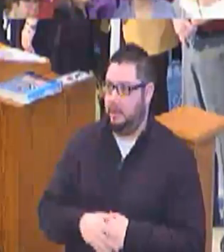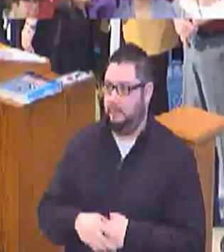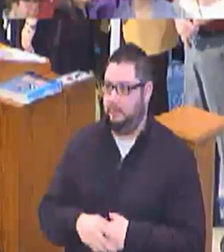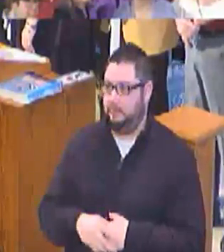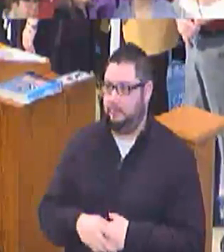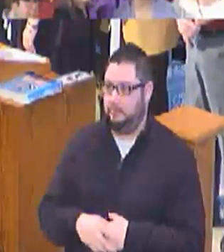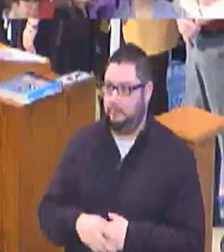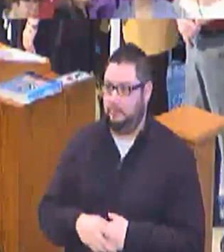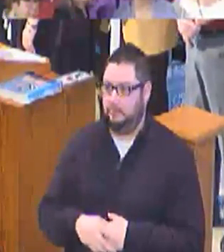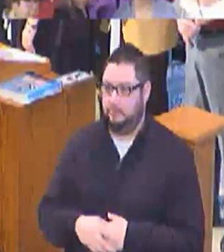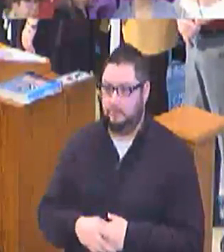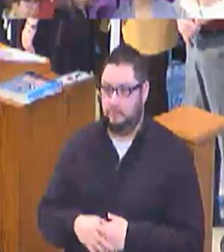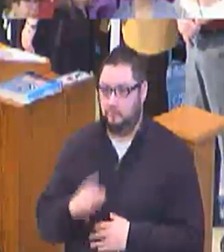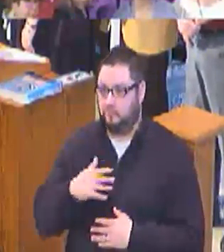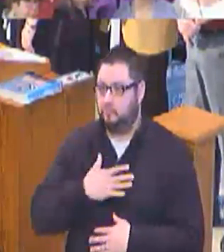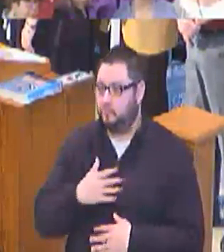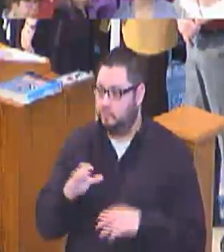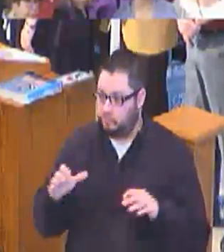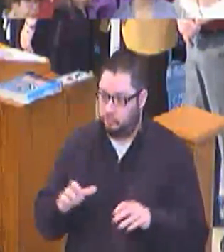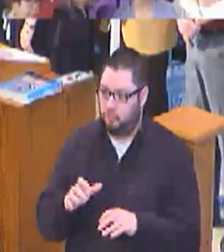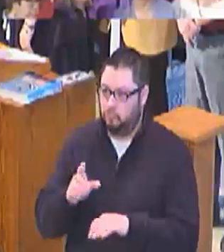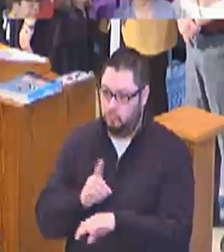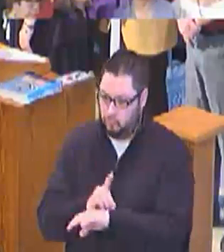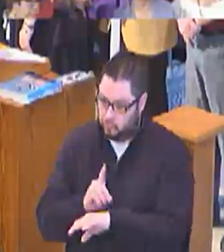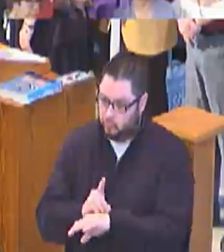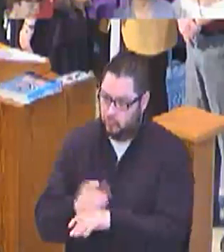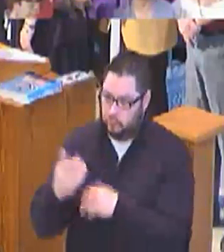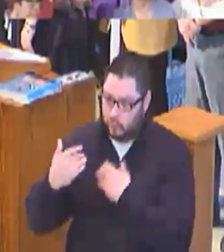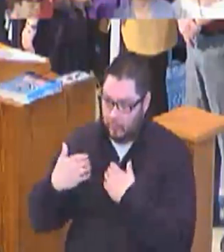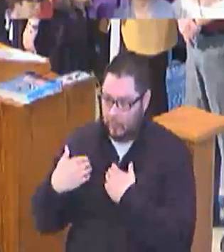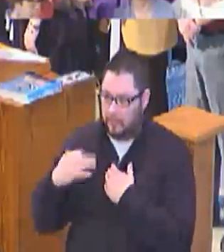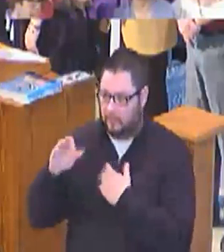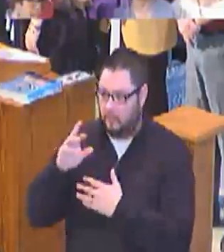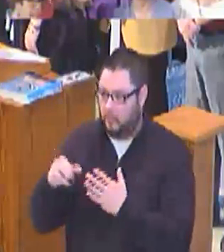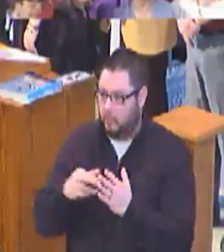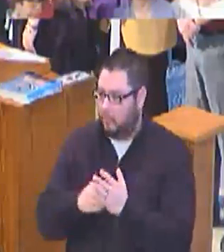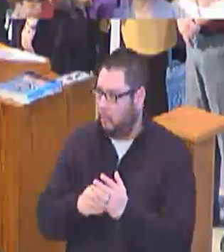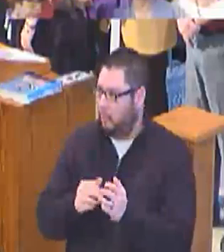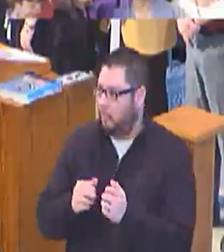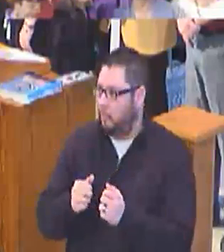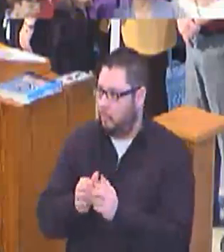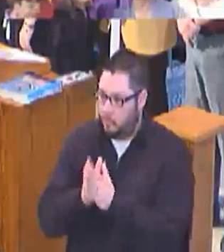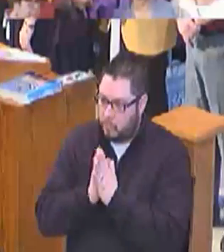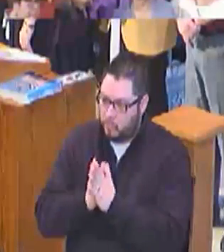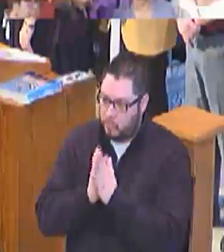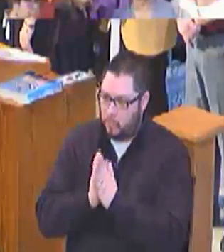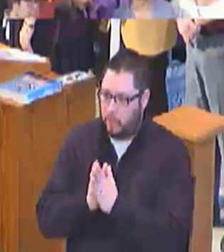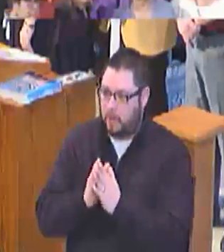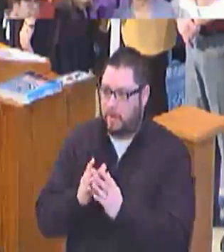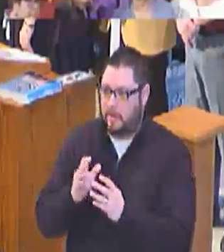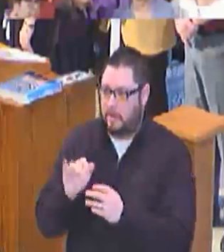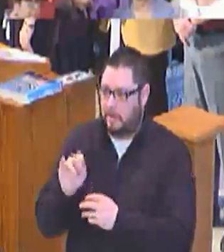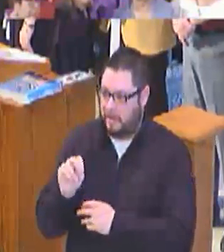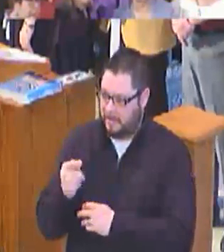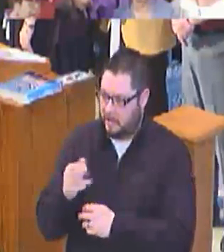I am. Are you willing to exercise the duties and responsibilities of your role with prayer, integrity, and